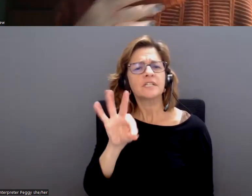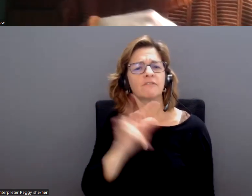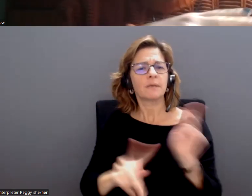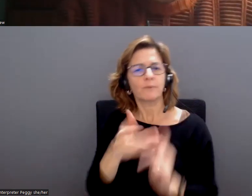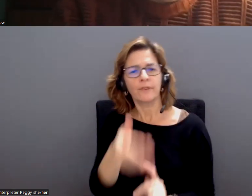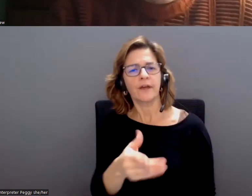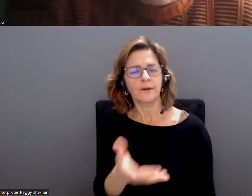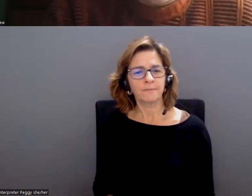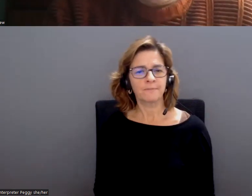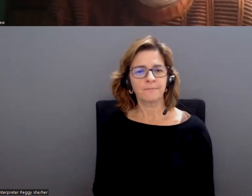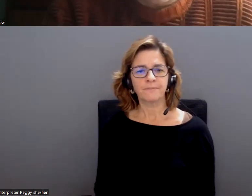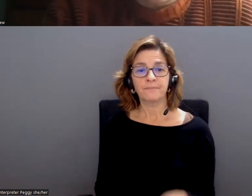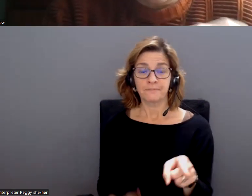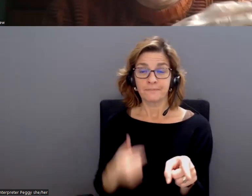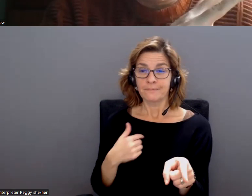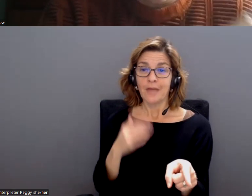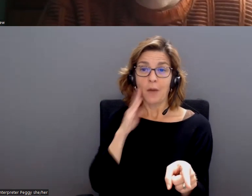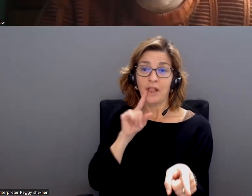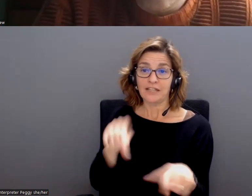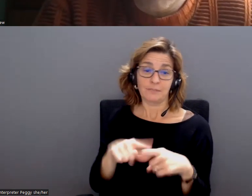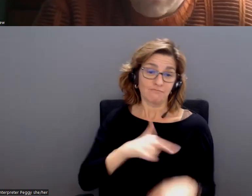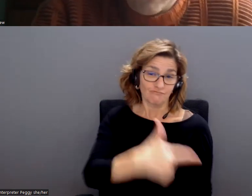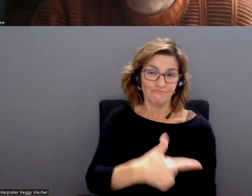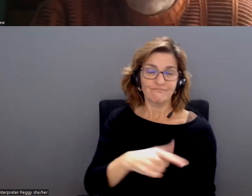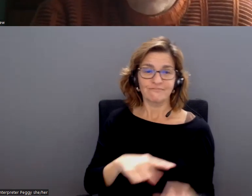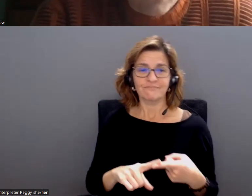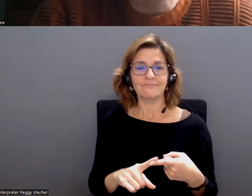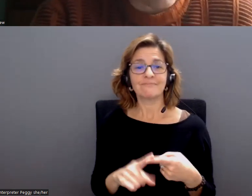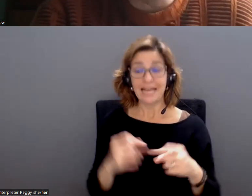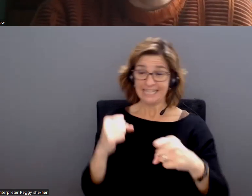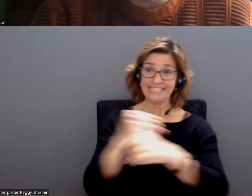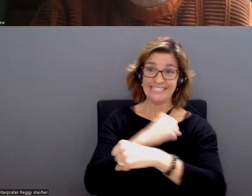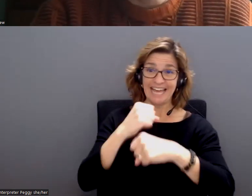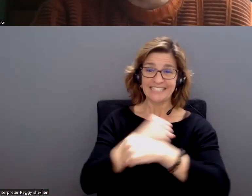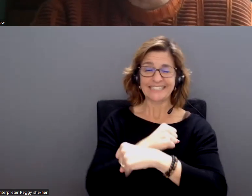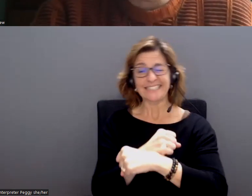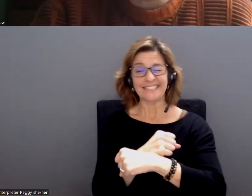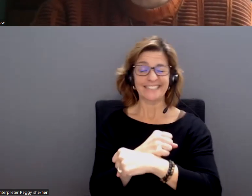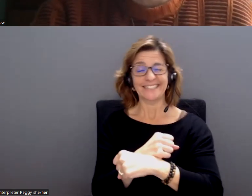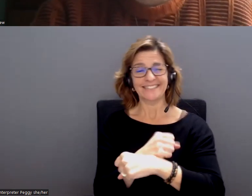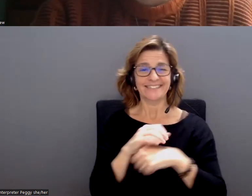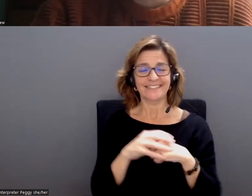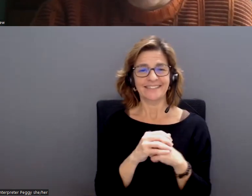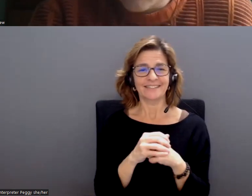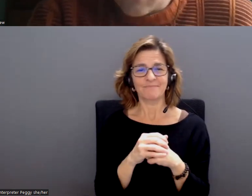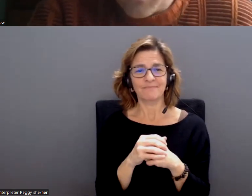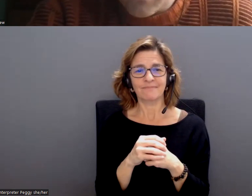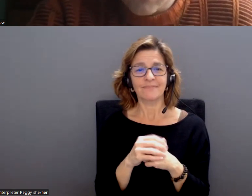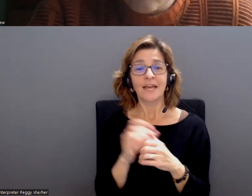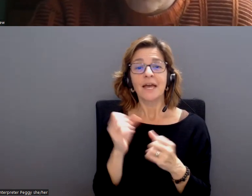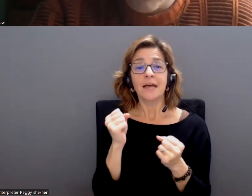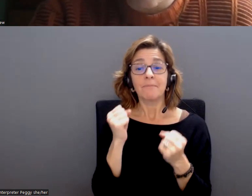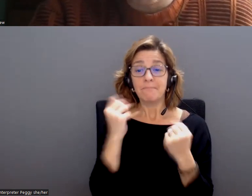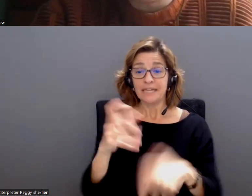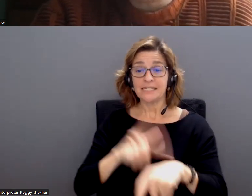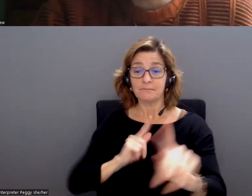I'll say from mine, and Rebecca, you can jump in. The problem with giving stats like that is that a lot of times folks are not